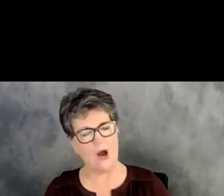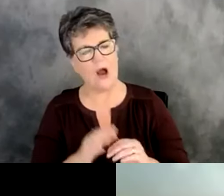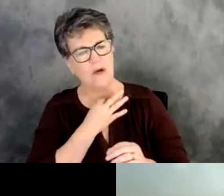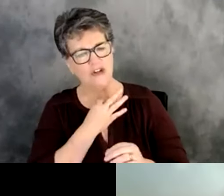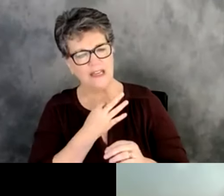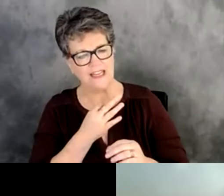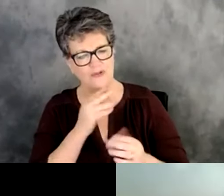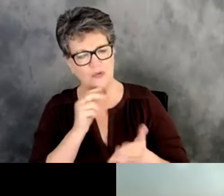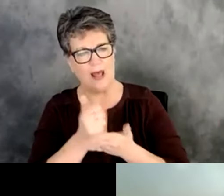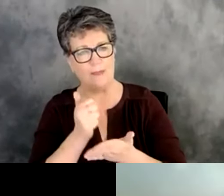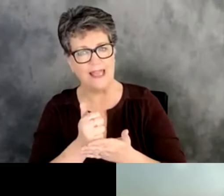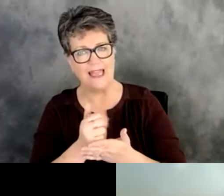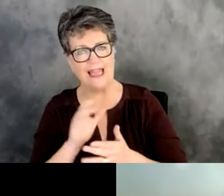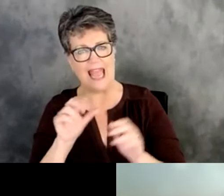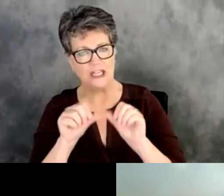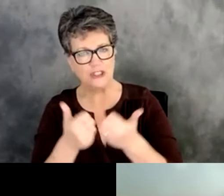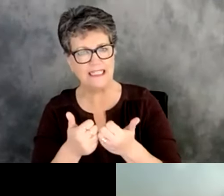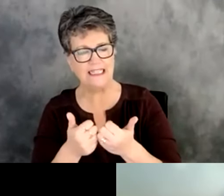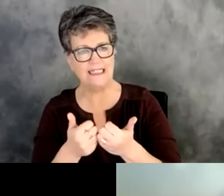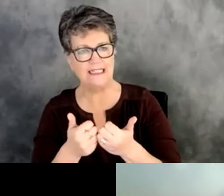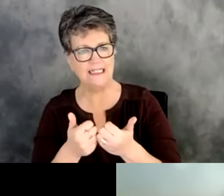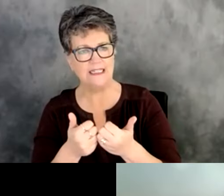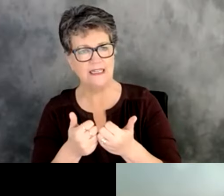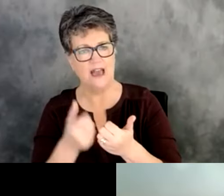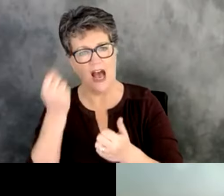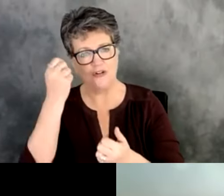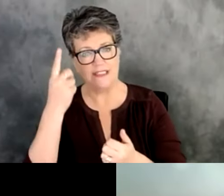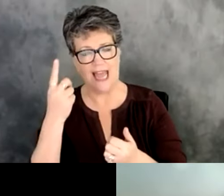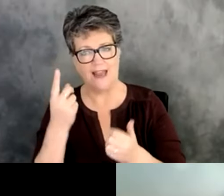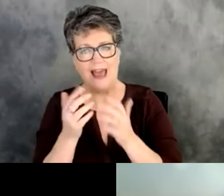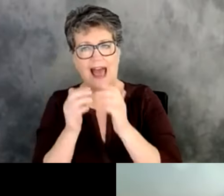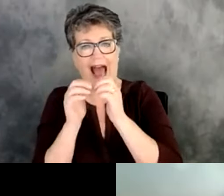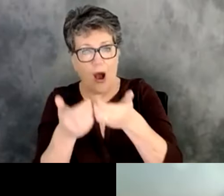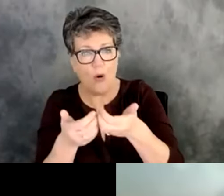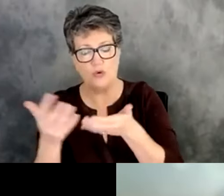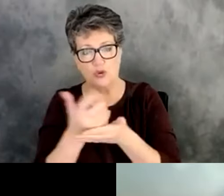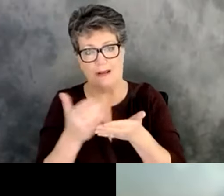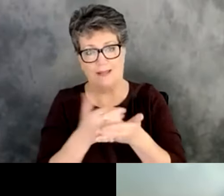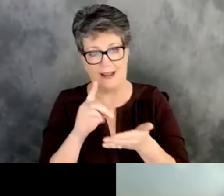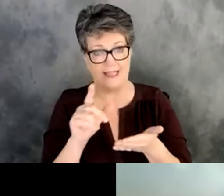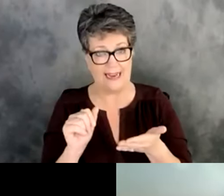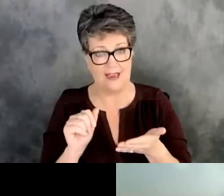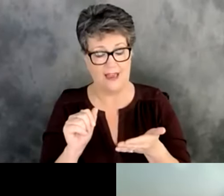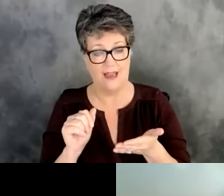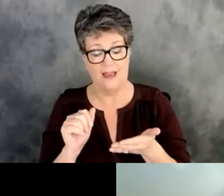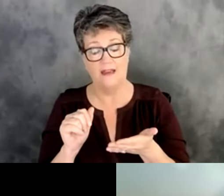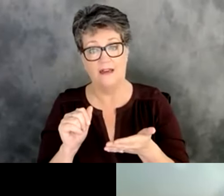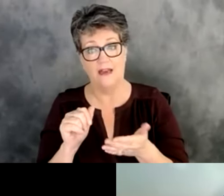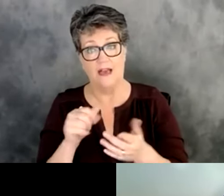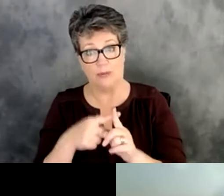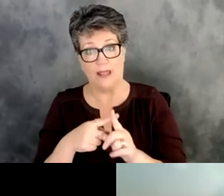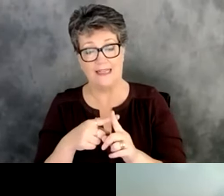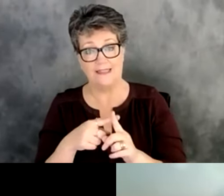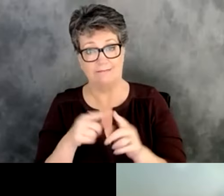to helping agencies understand how to collect the data, in addition to posting